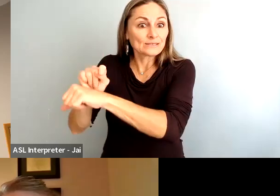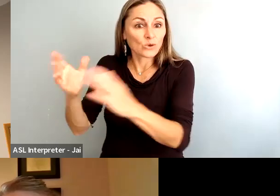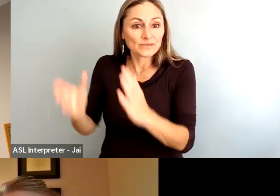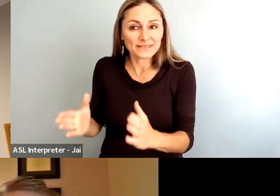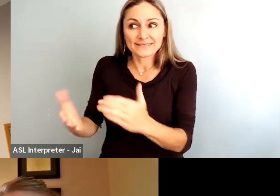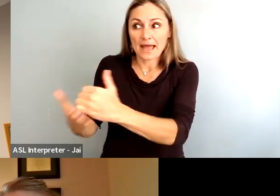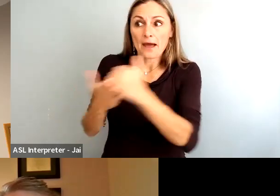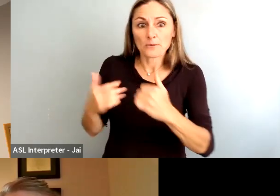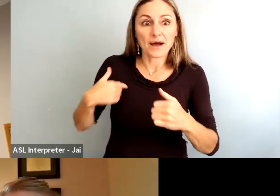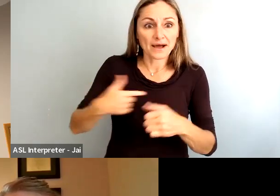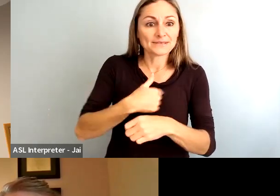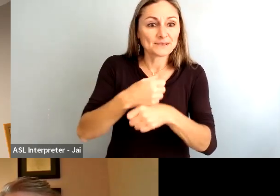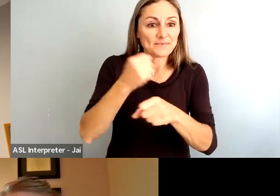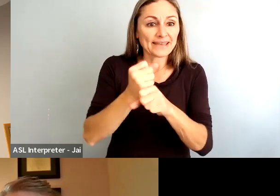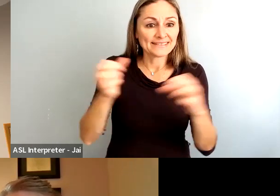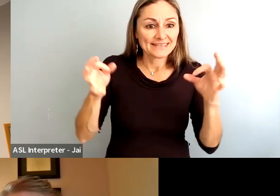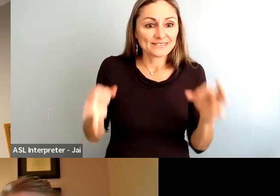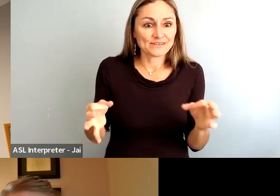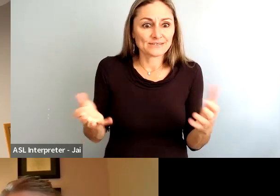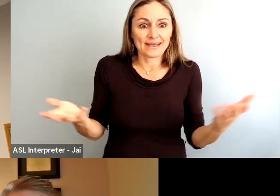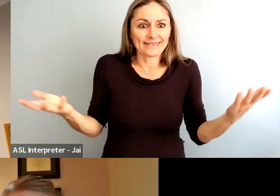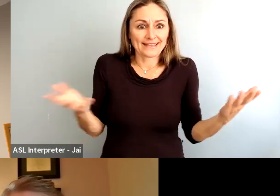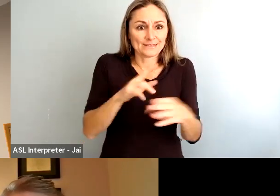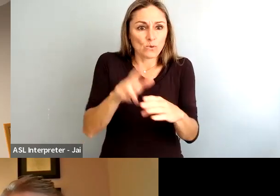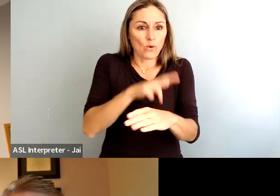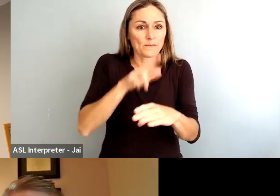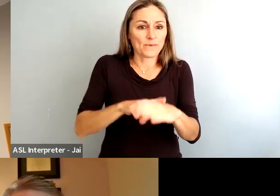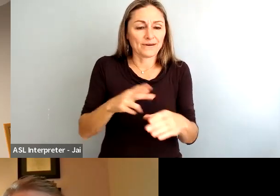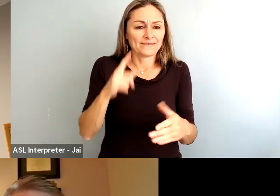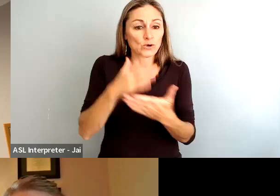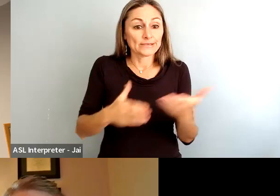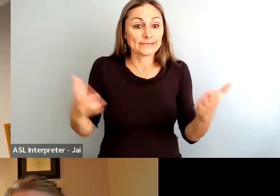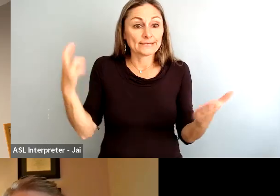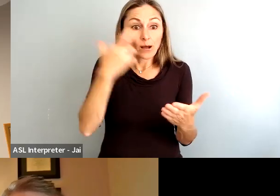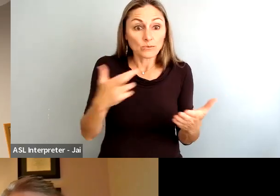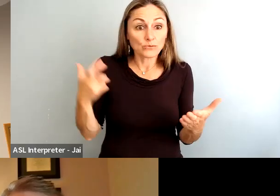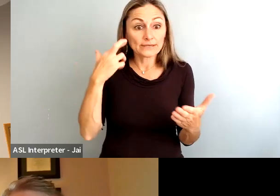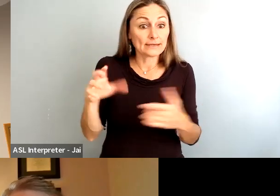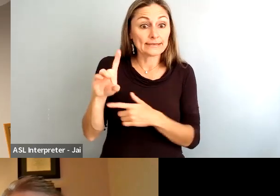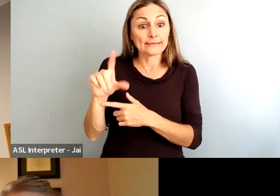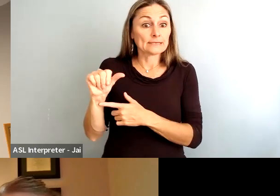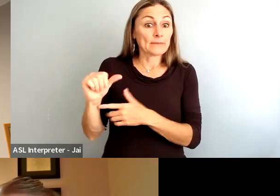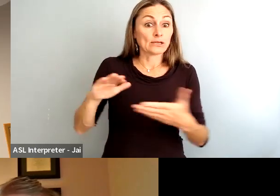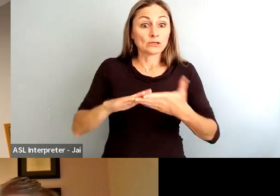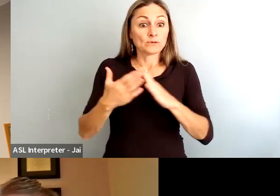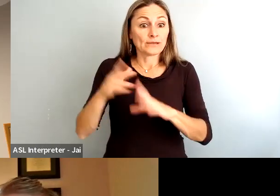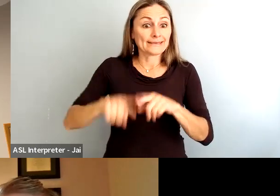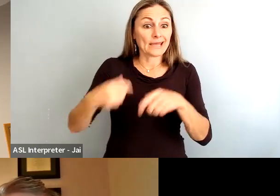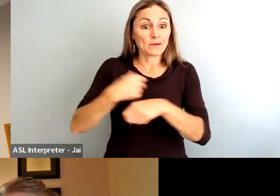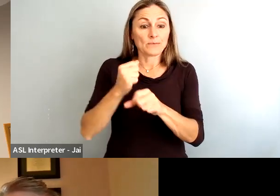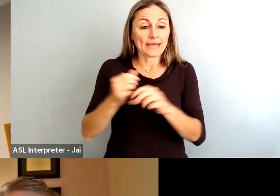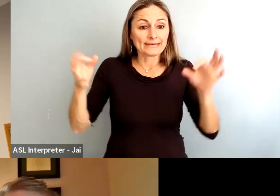make decisions, and that's absolutely normal. For some reason, when the disability community can't make their